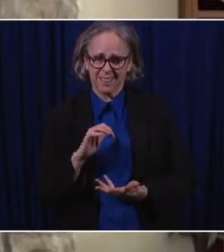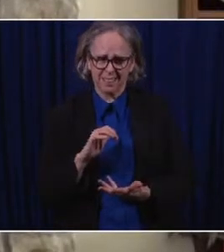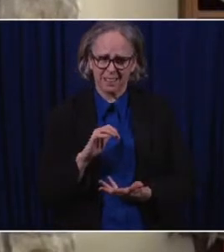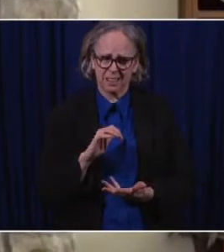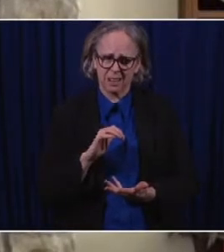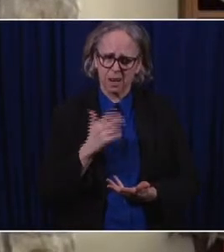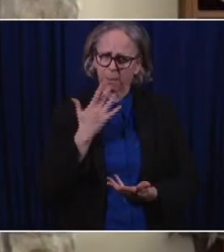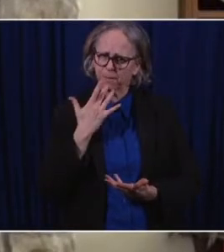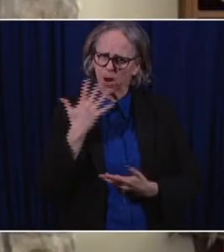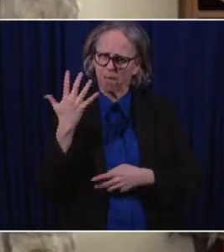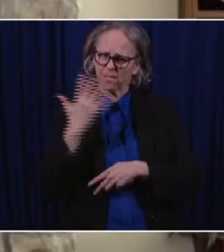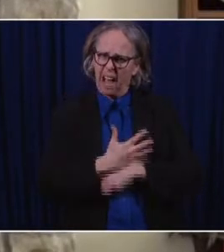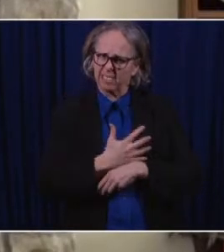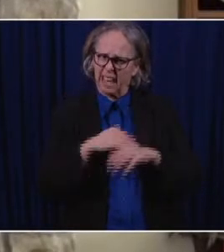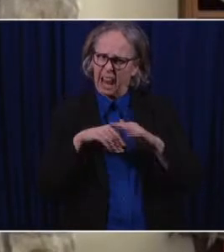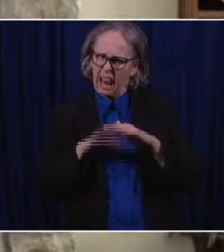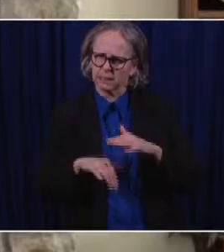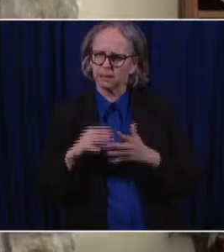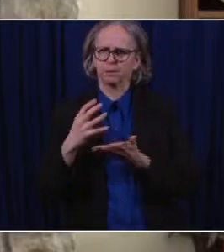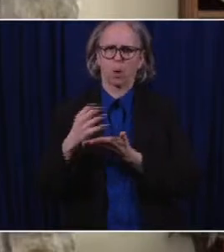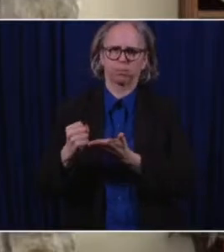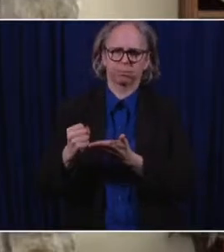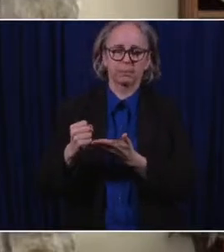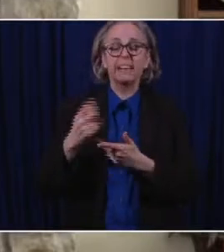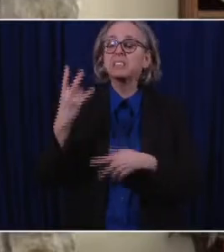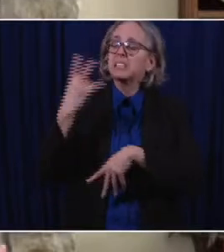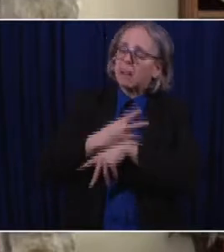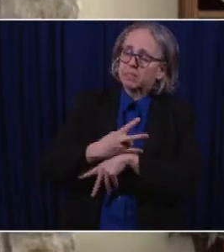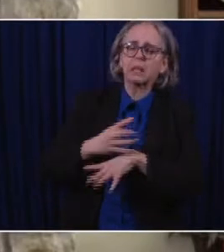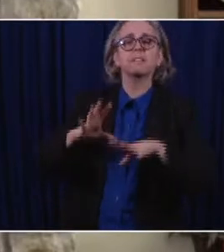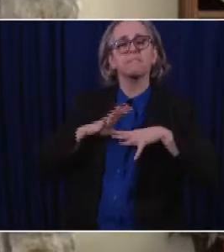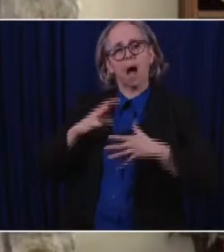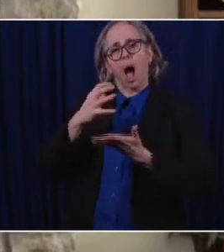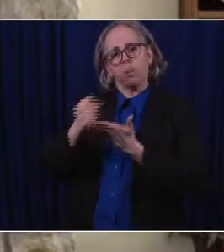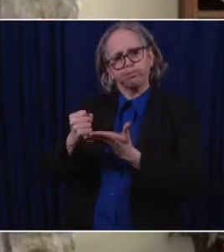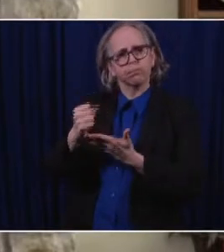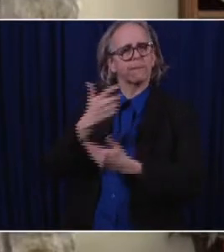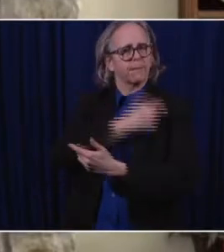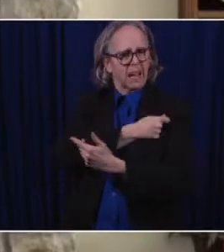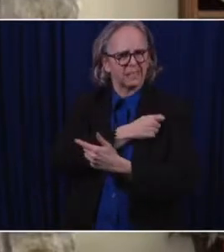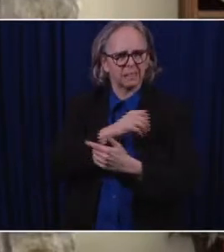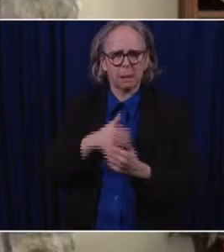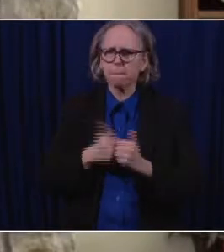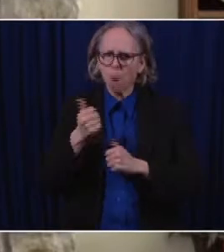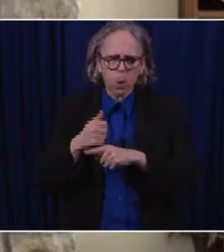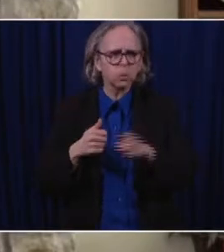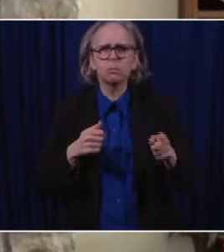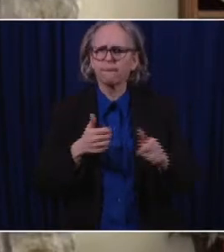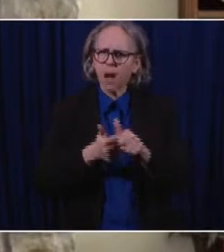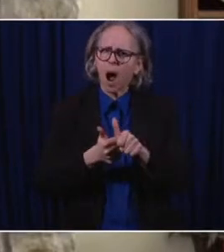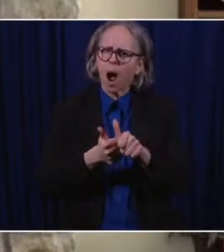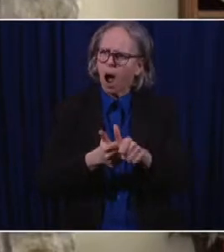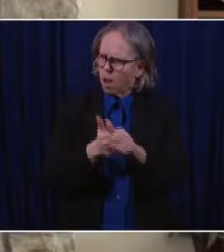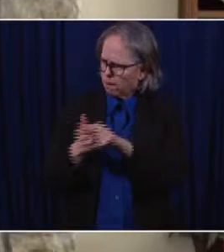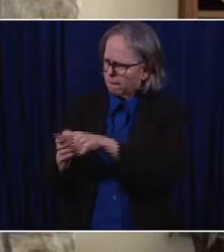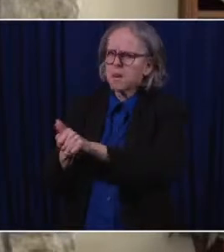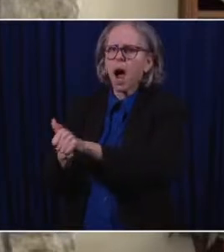out within 7 days. And by and large, they are in fact doing that.